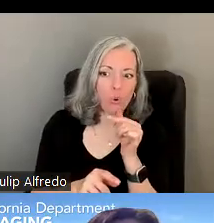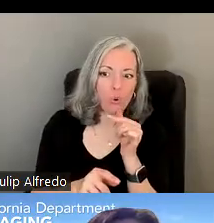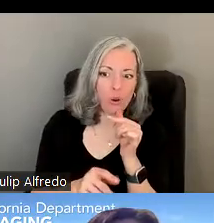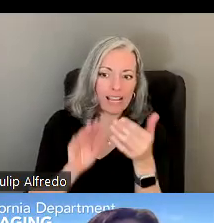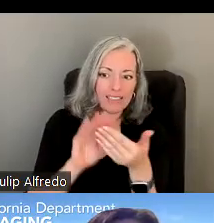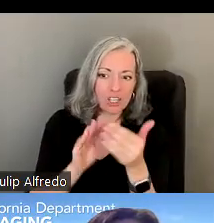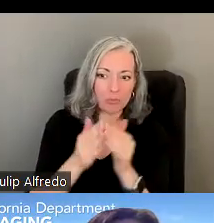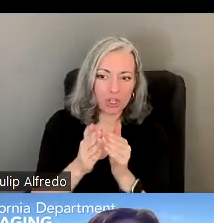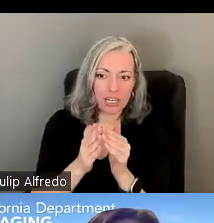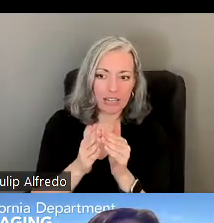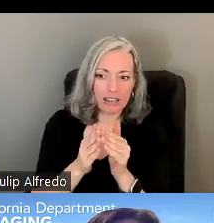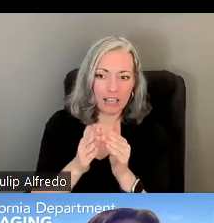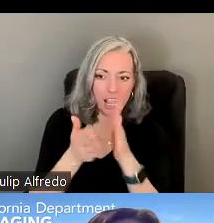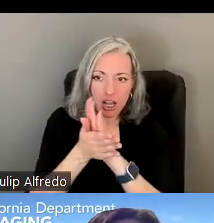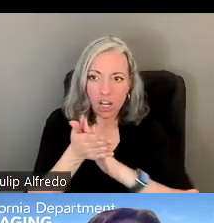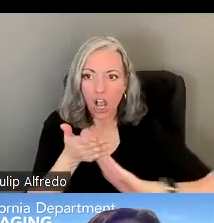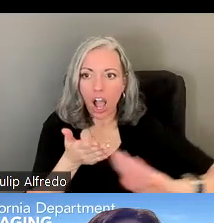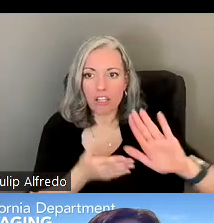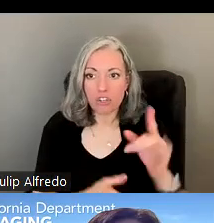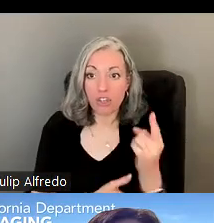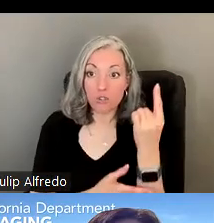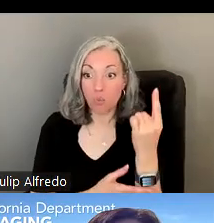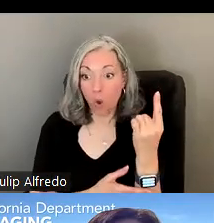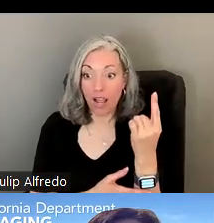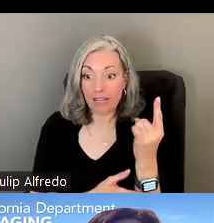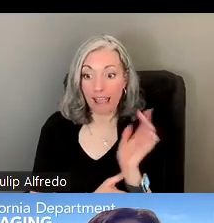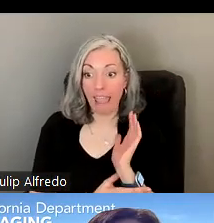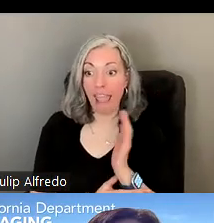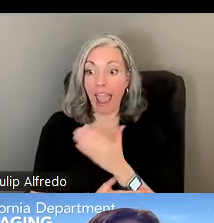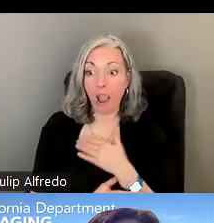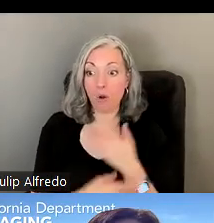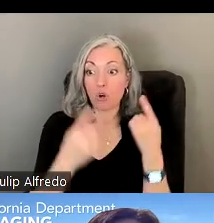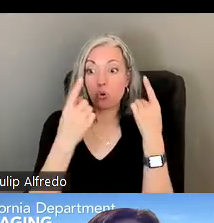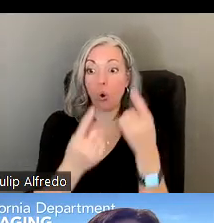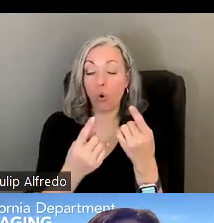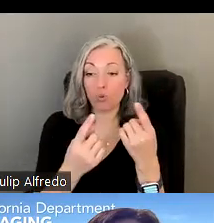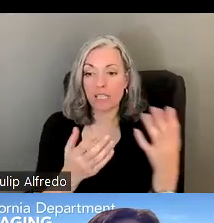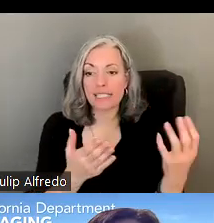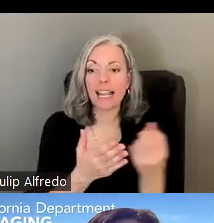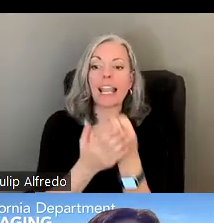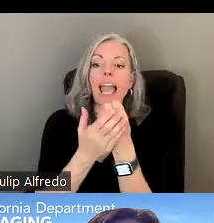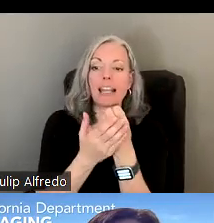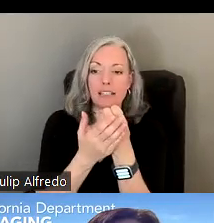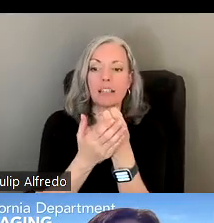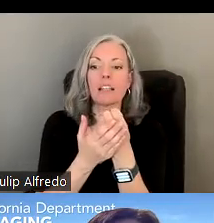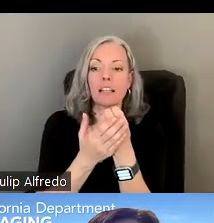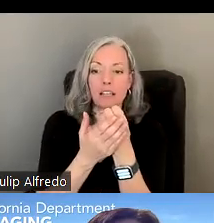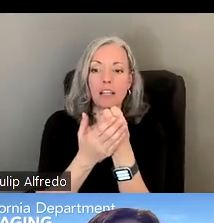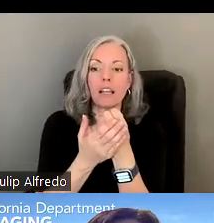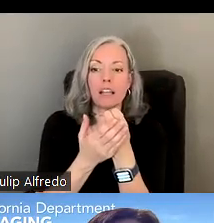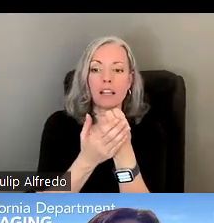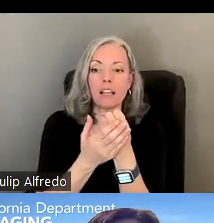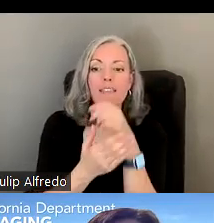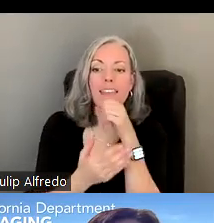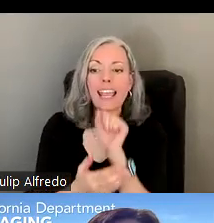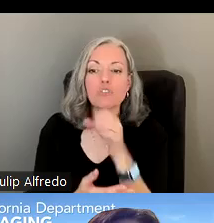community college. That's one of our goals, is to get um, the